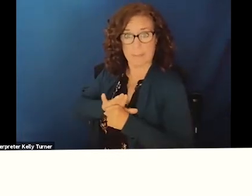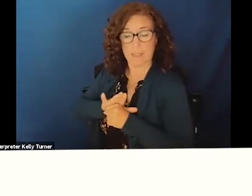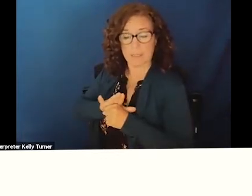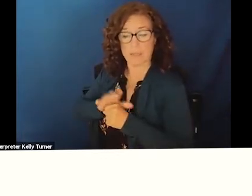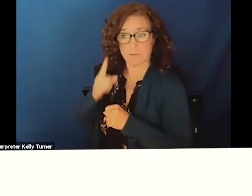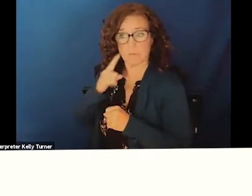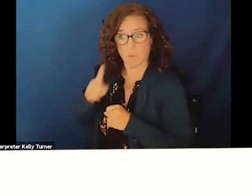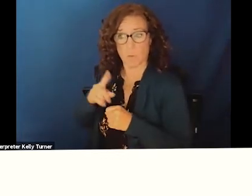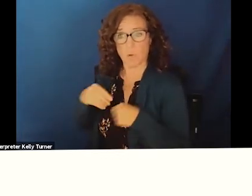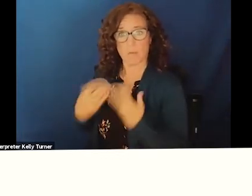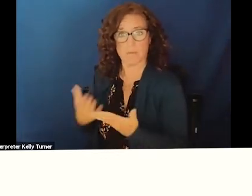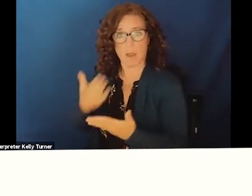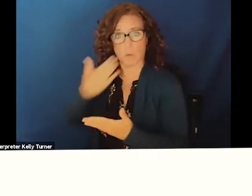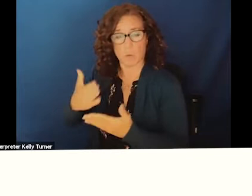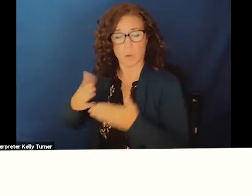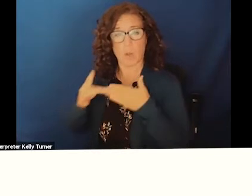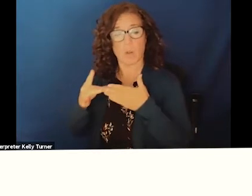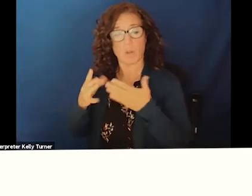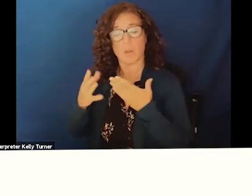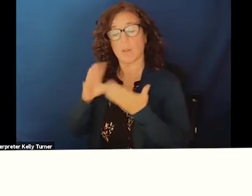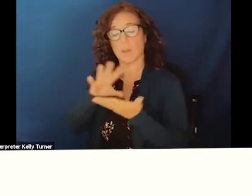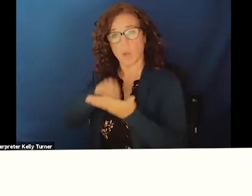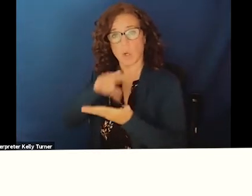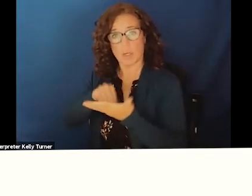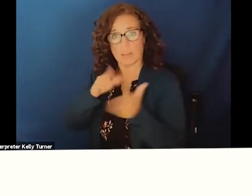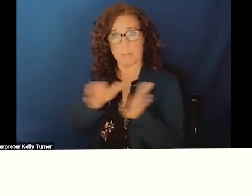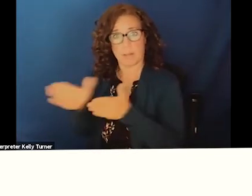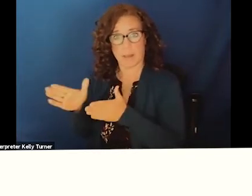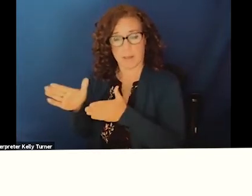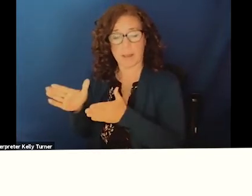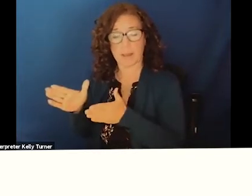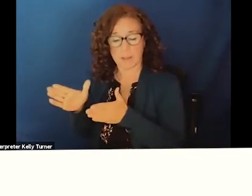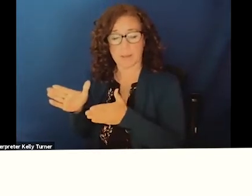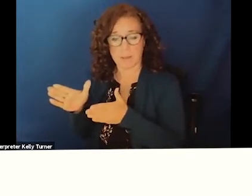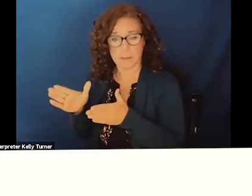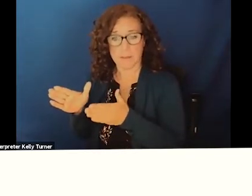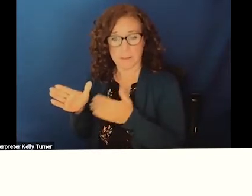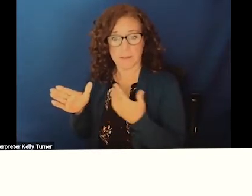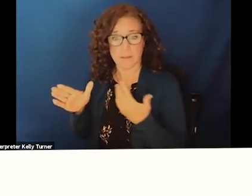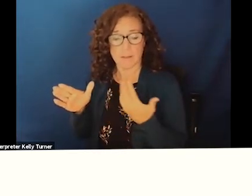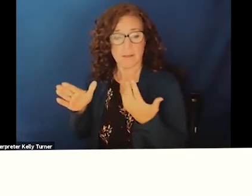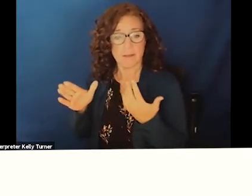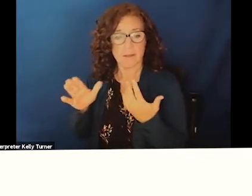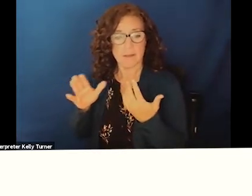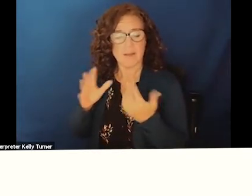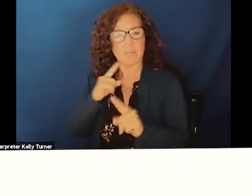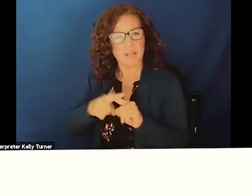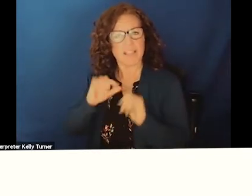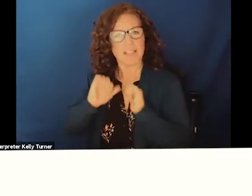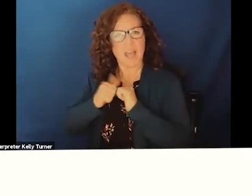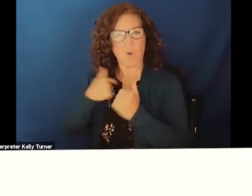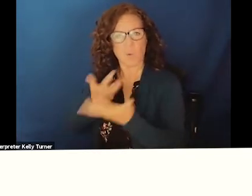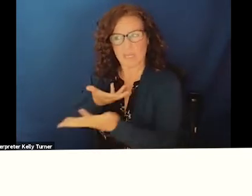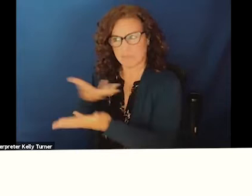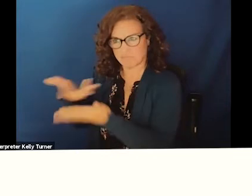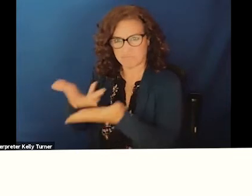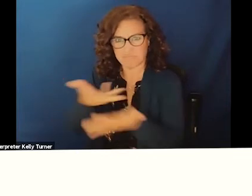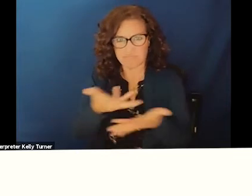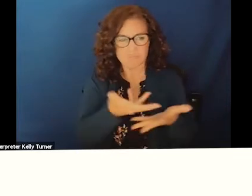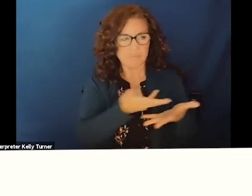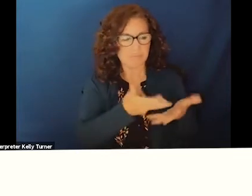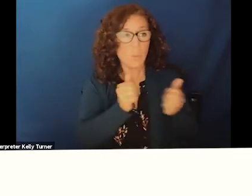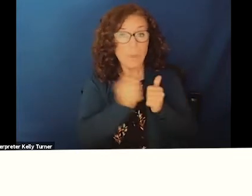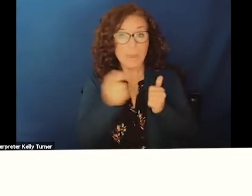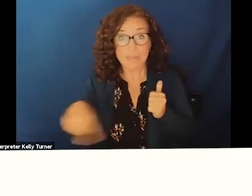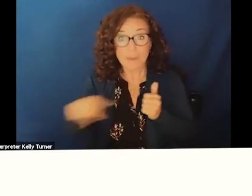plan at the beginning of the year to really engage with families and go further